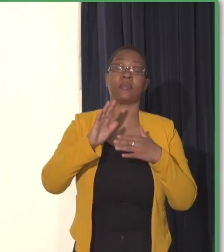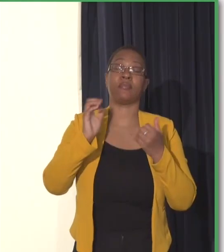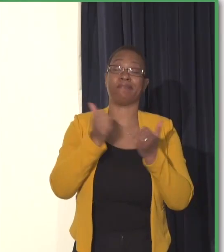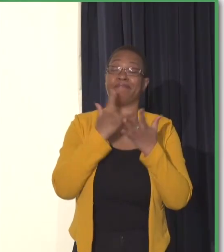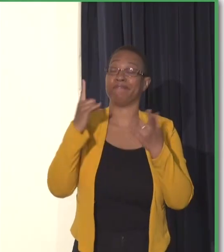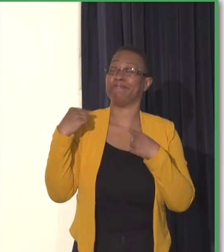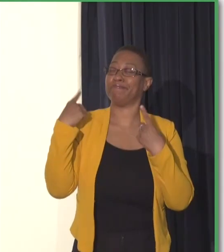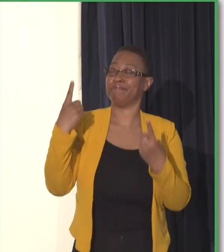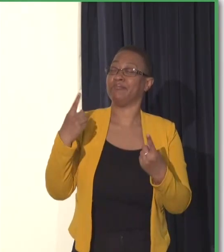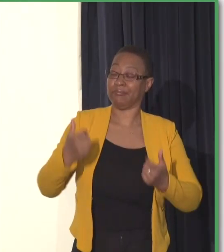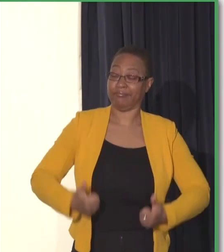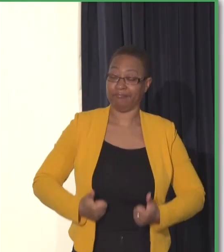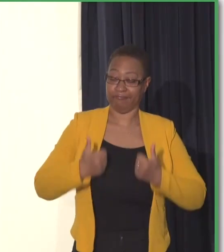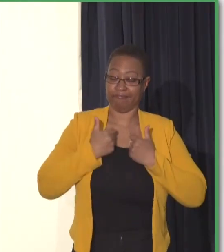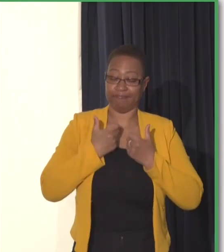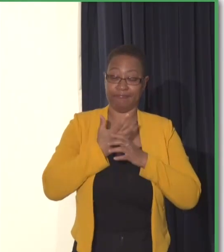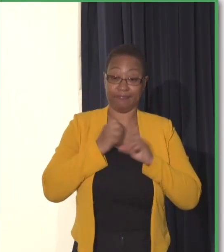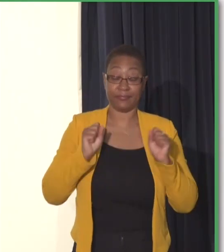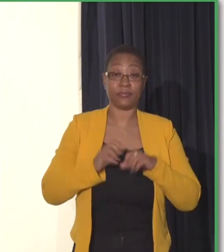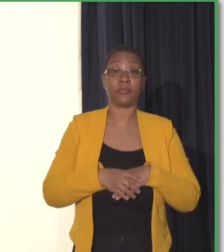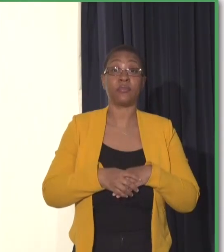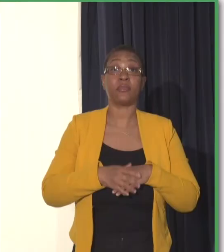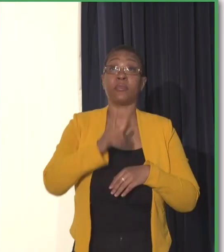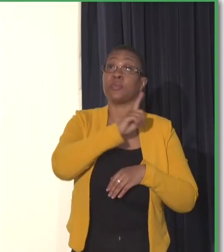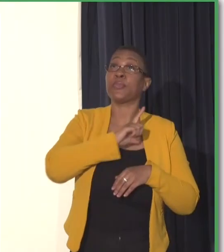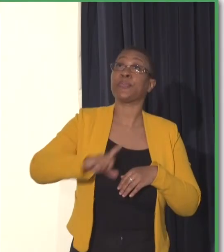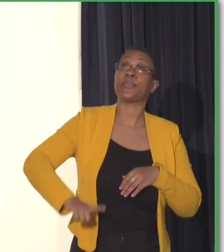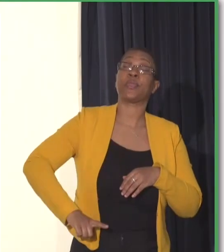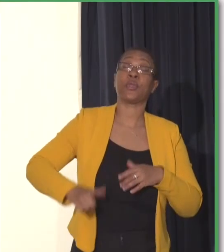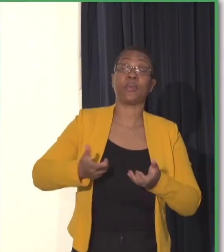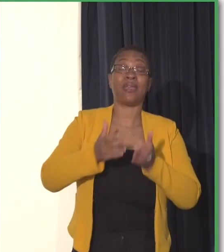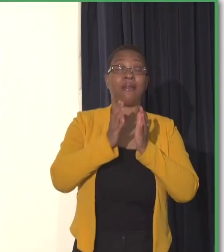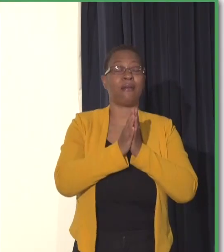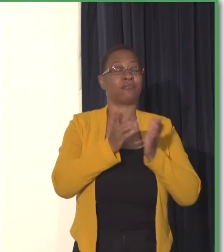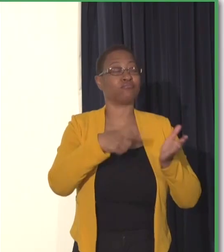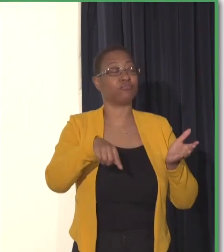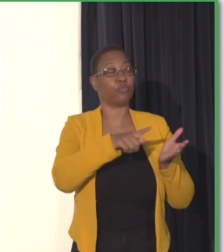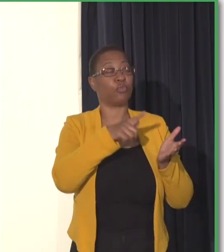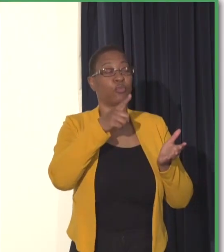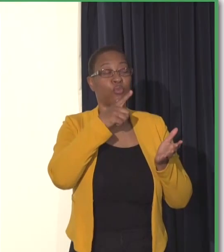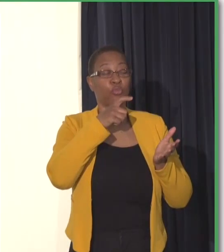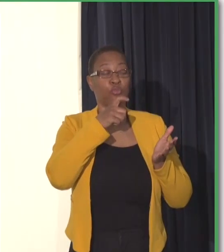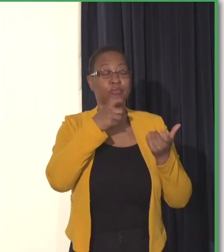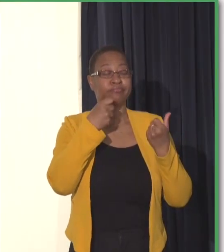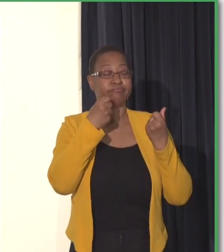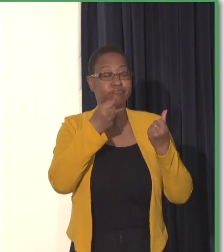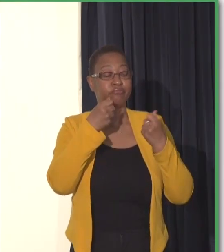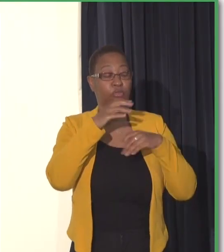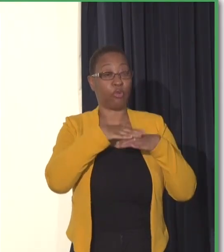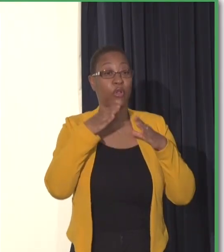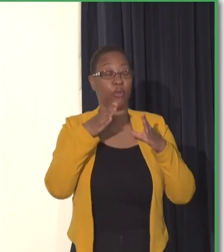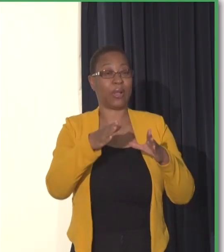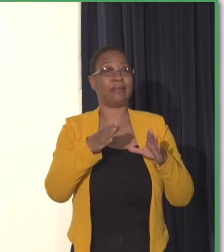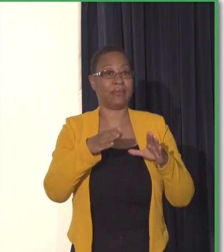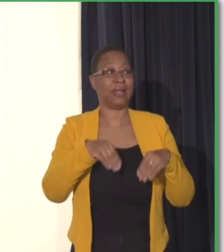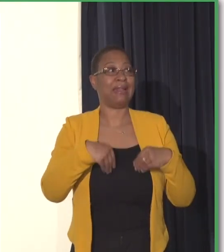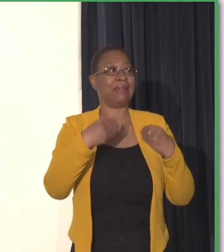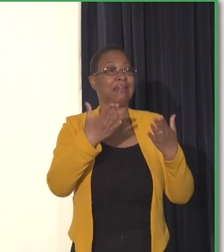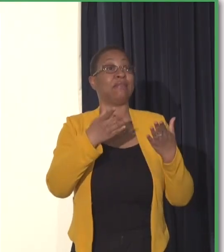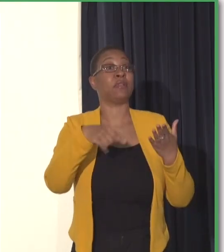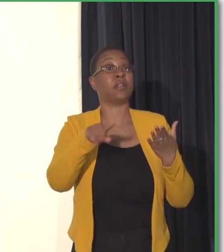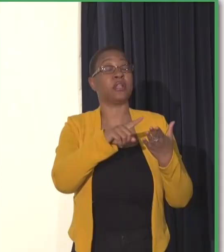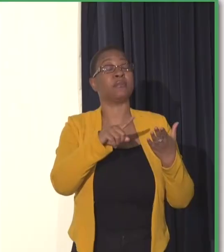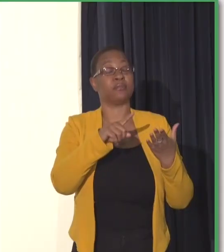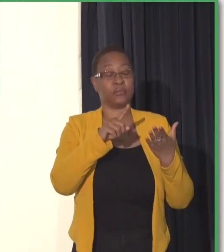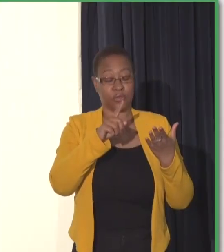done. Lord, we ask the commissioners that's on the way that you give them traveling